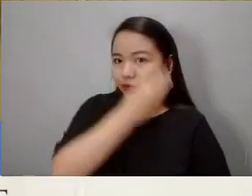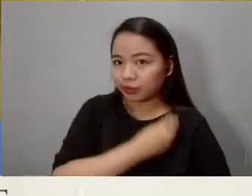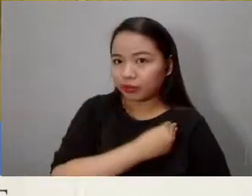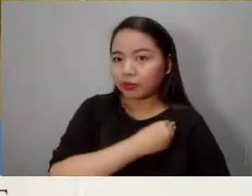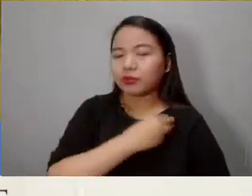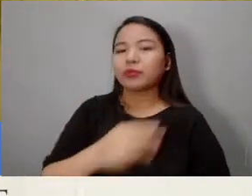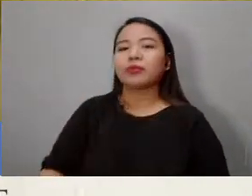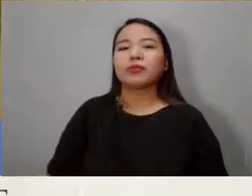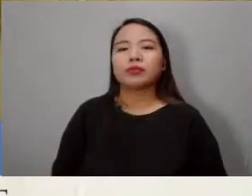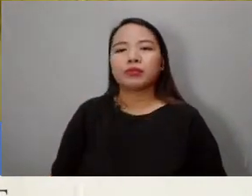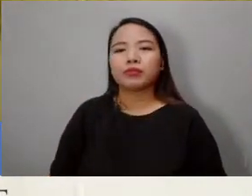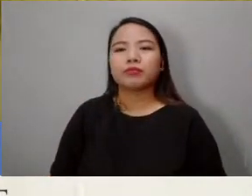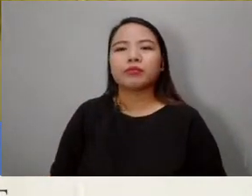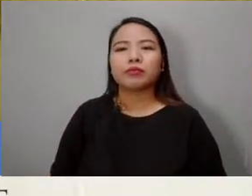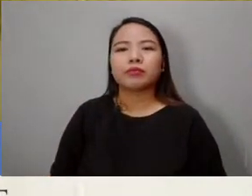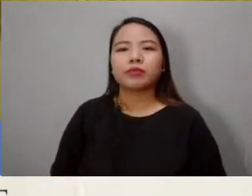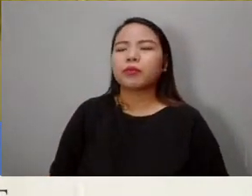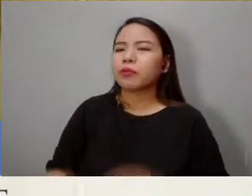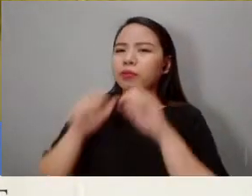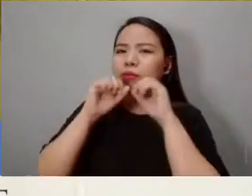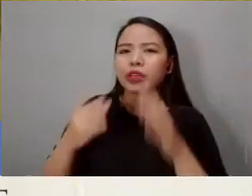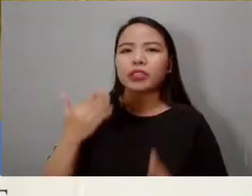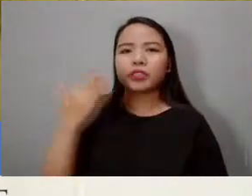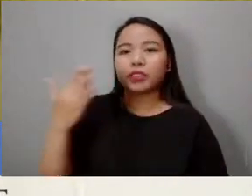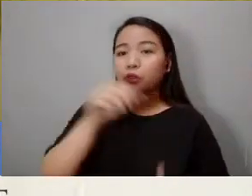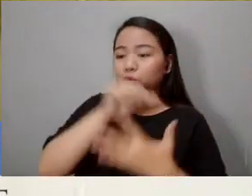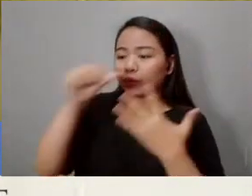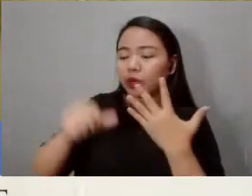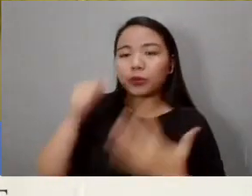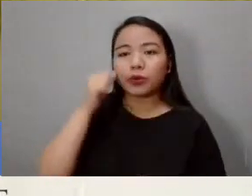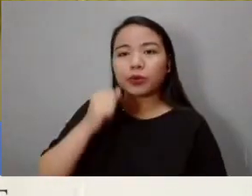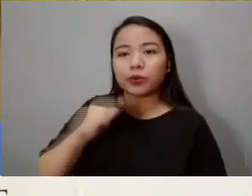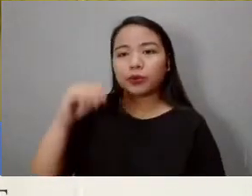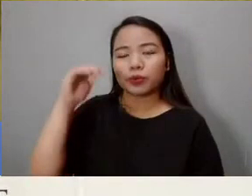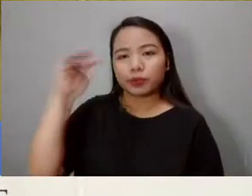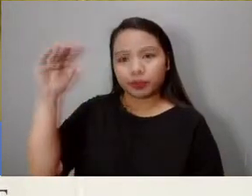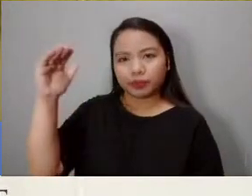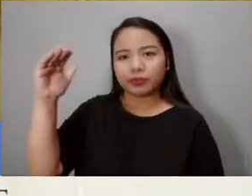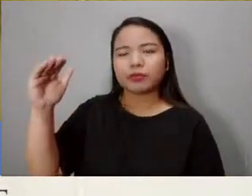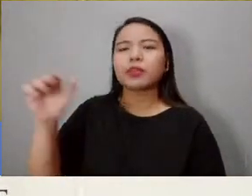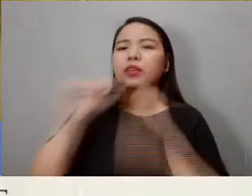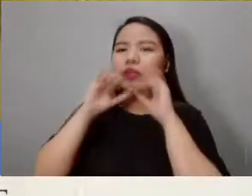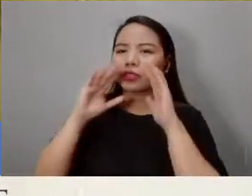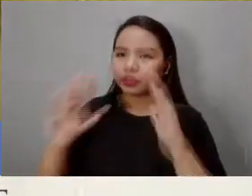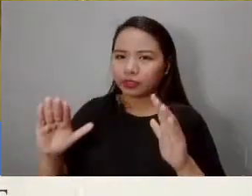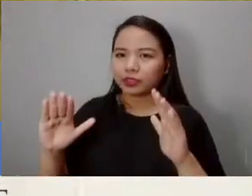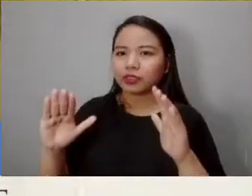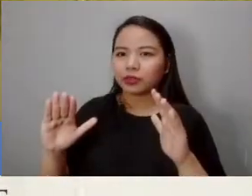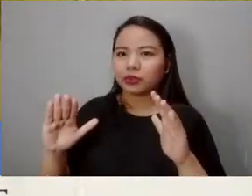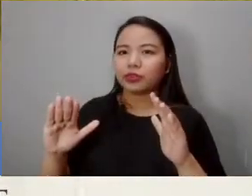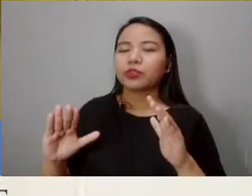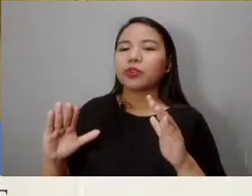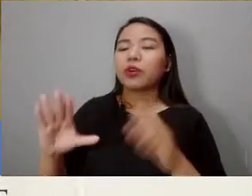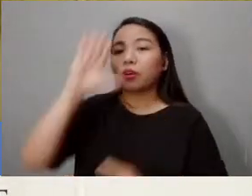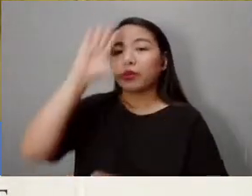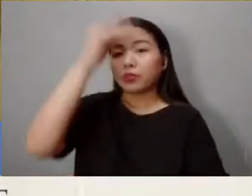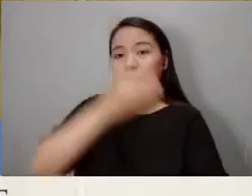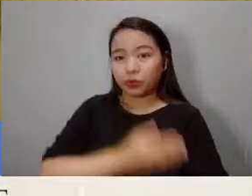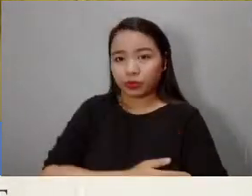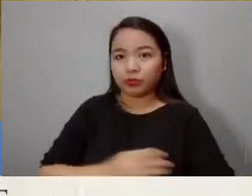"Most blessed are you among women, and blessed is the fruit of your